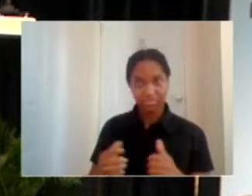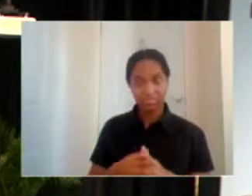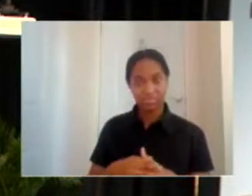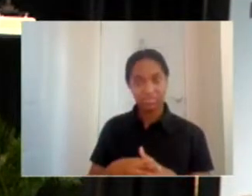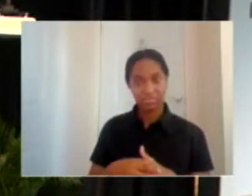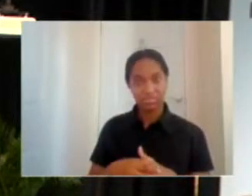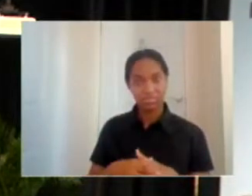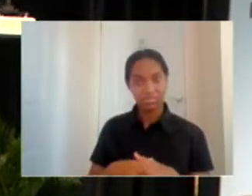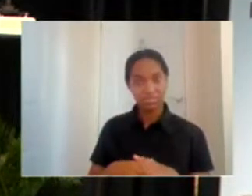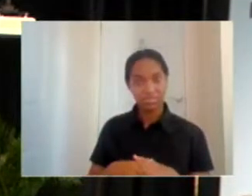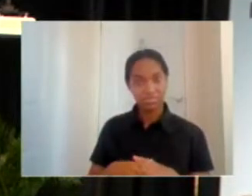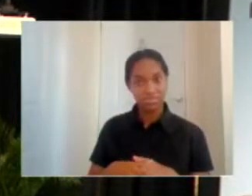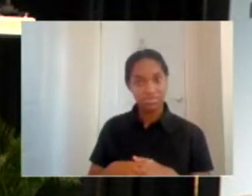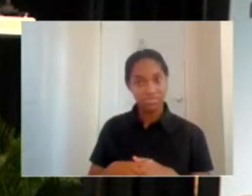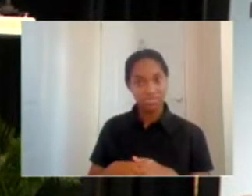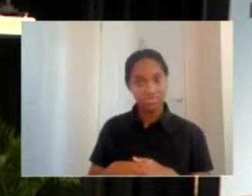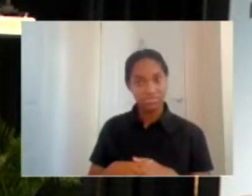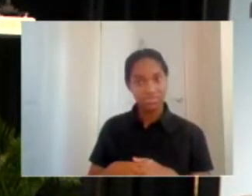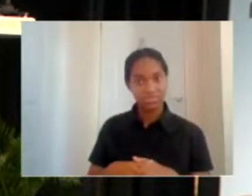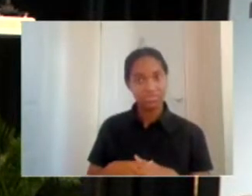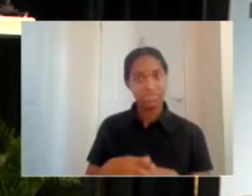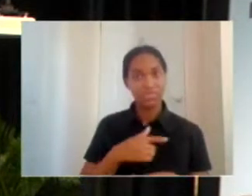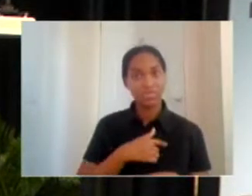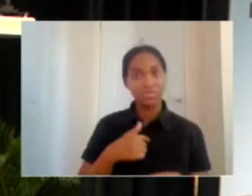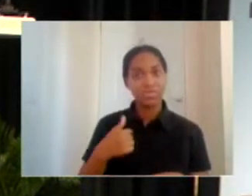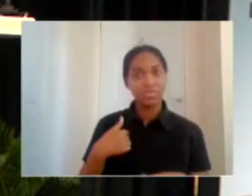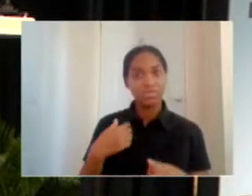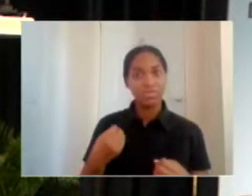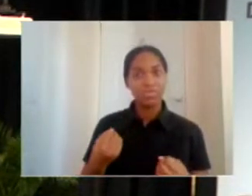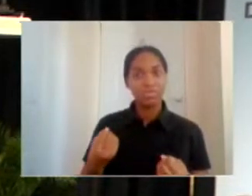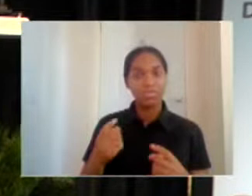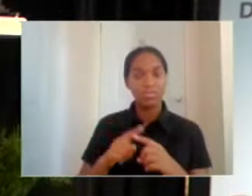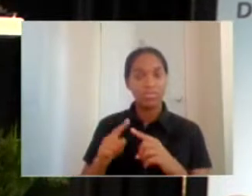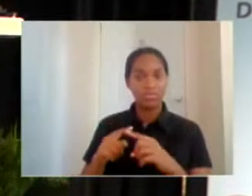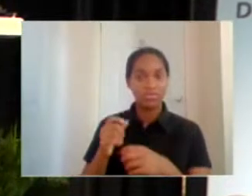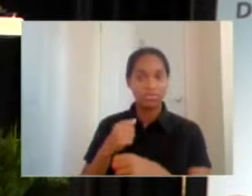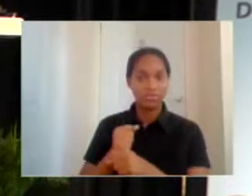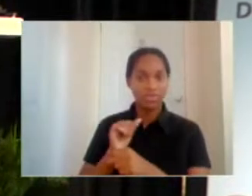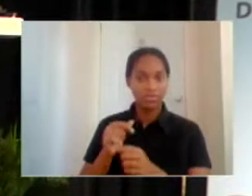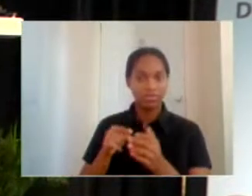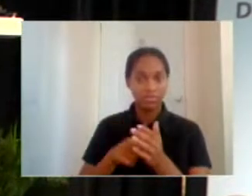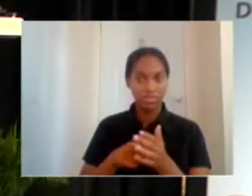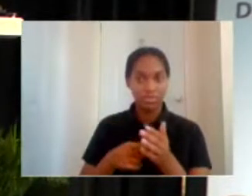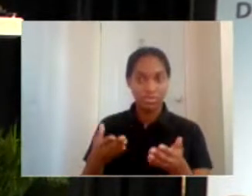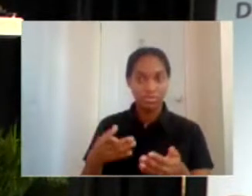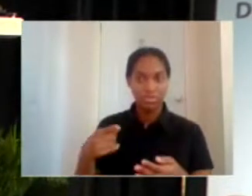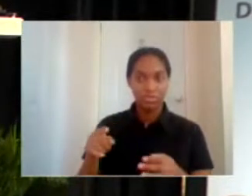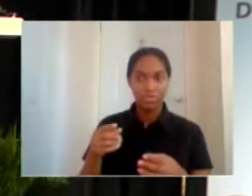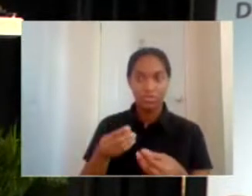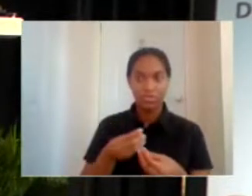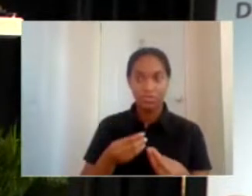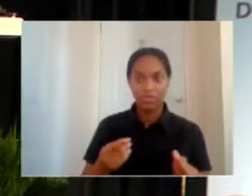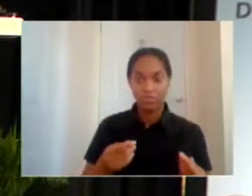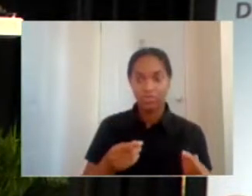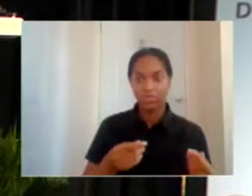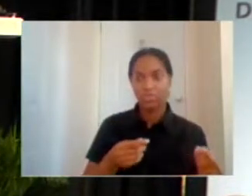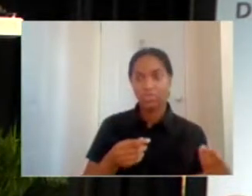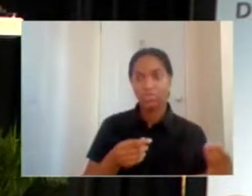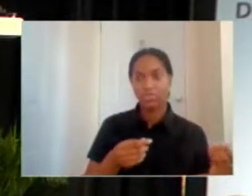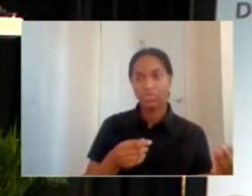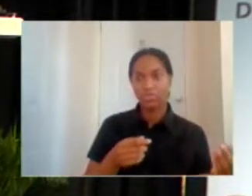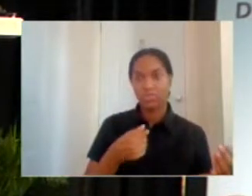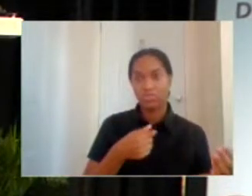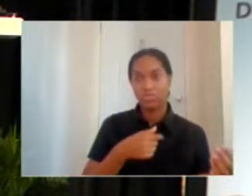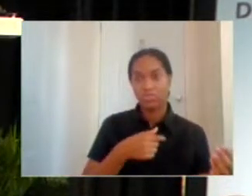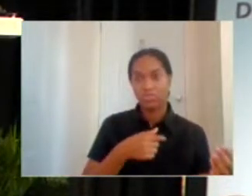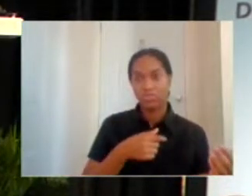all I'll add is we are speaking to several other manufacturers not represented here, and there are a few. Hisense have announced, Skyworth has